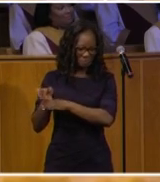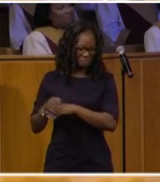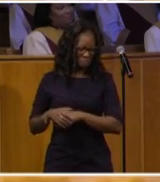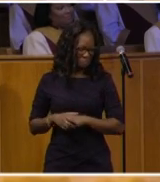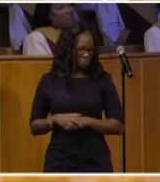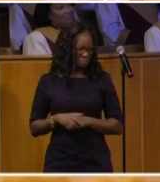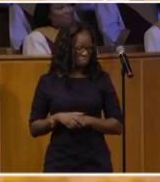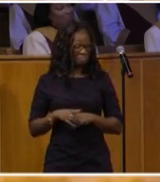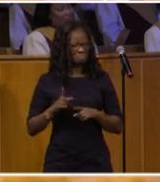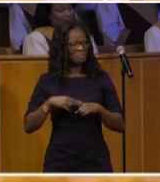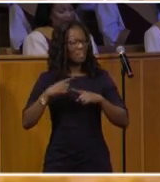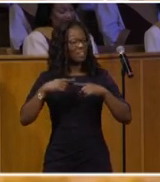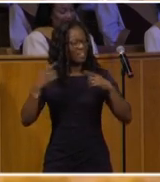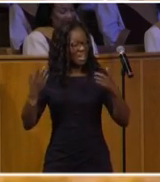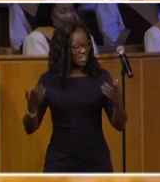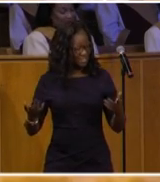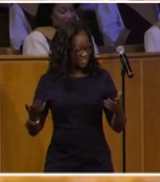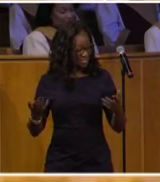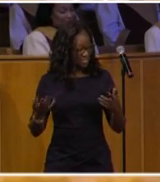Then